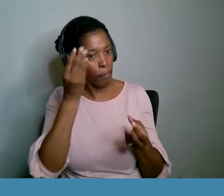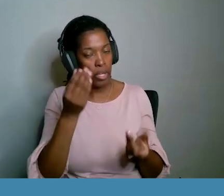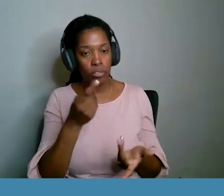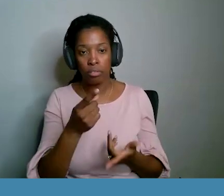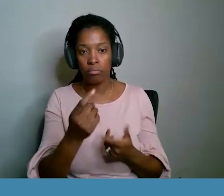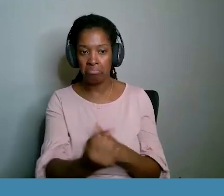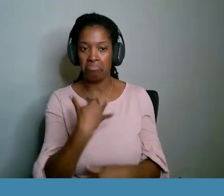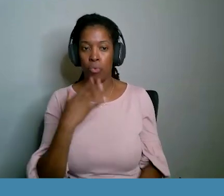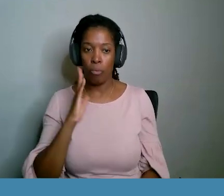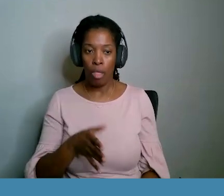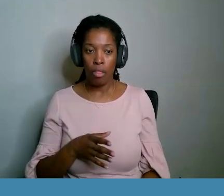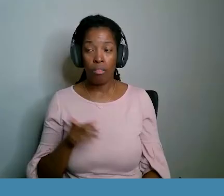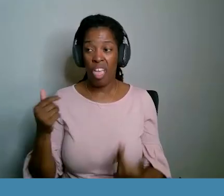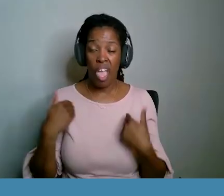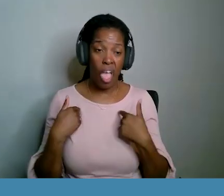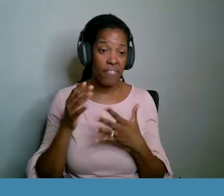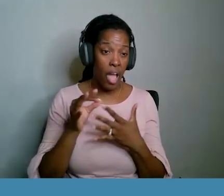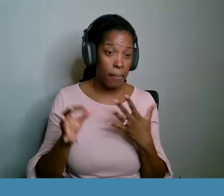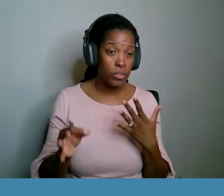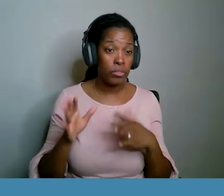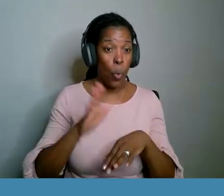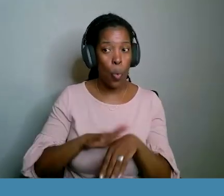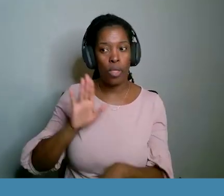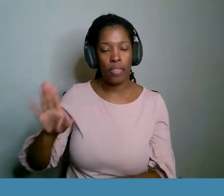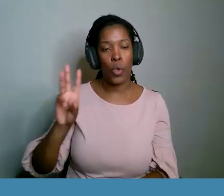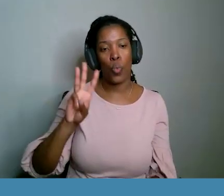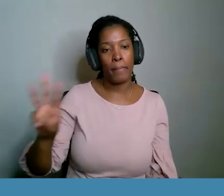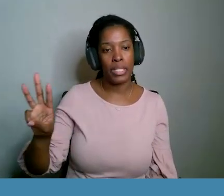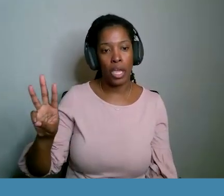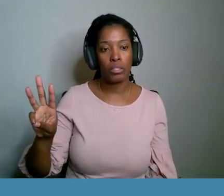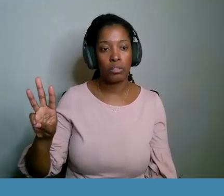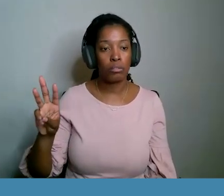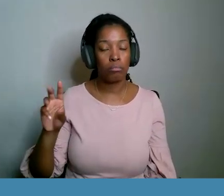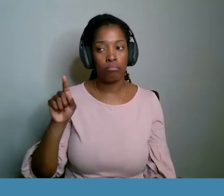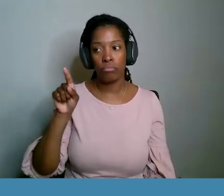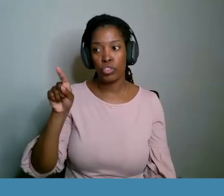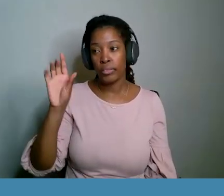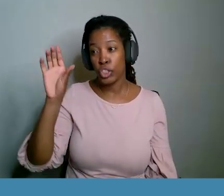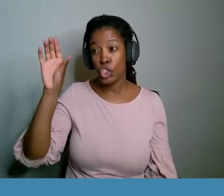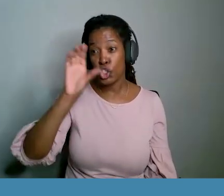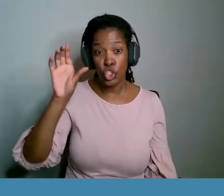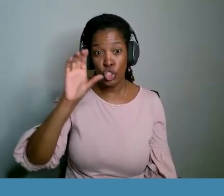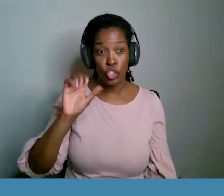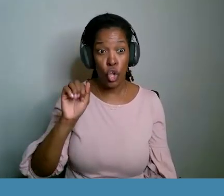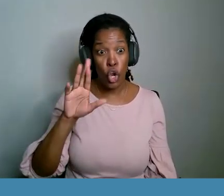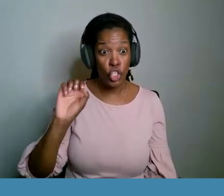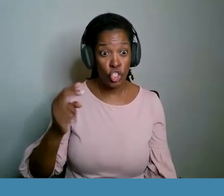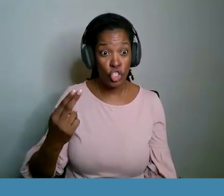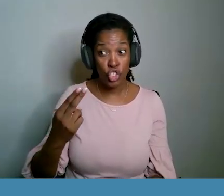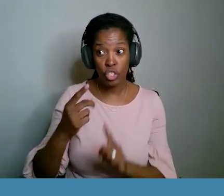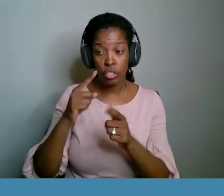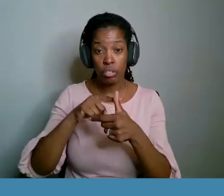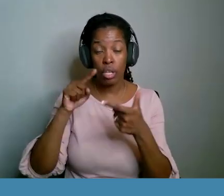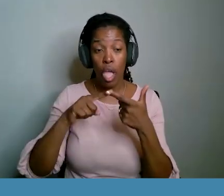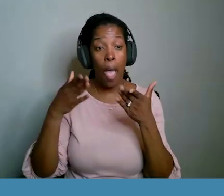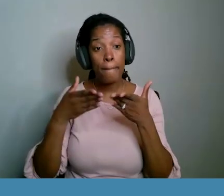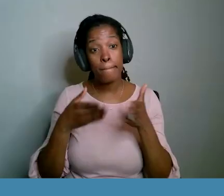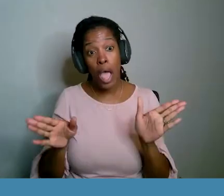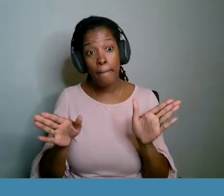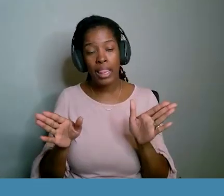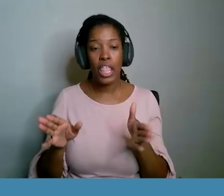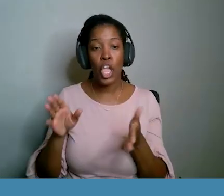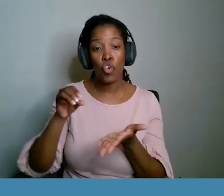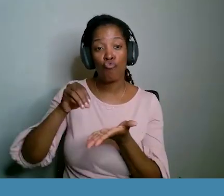They have options for public records requests on the DCF website. If you just, if you go to the search bar on the website and look for public records